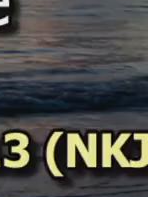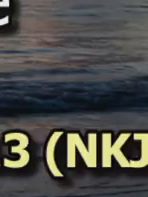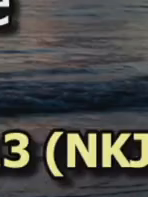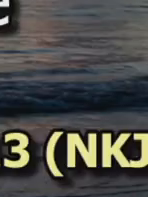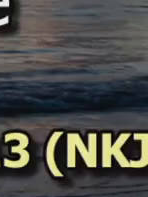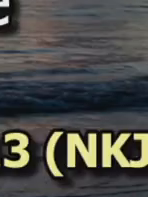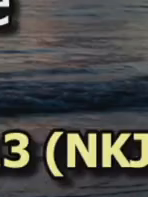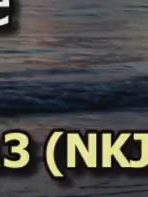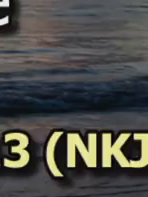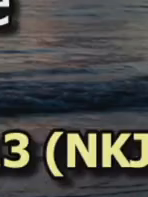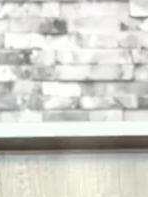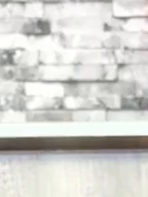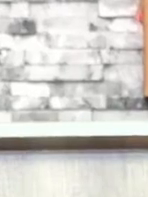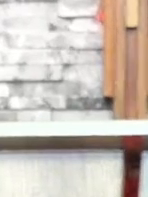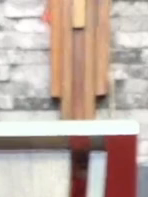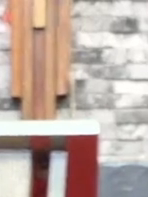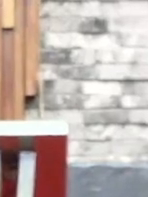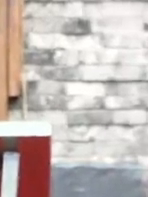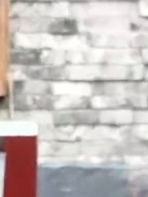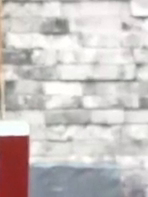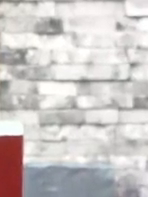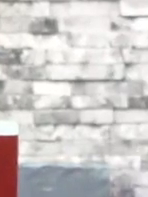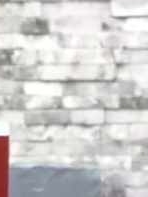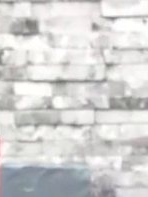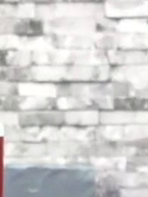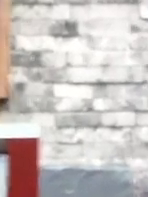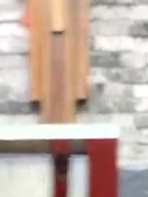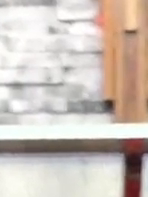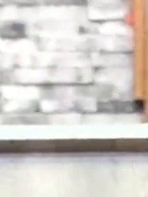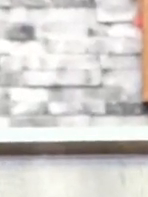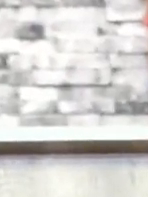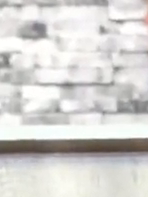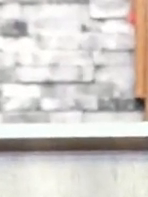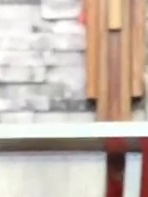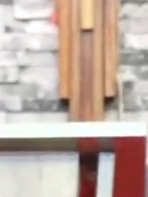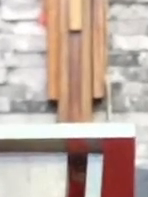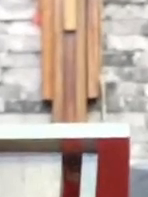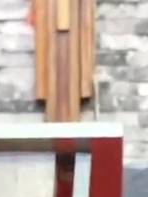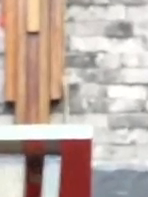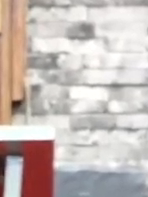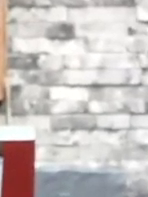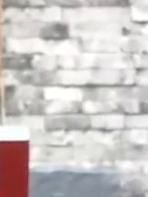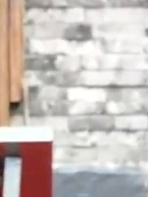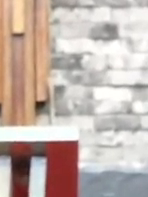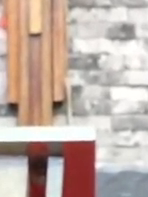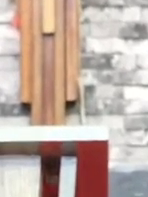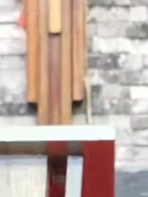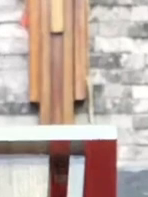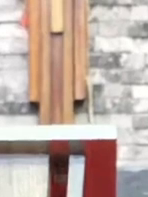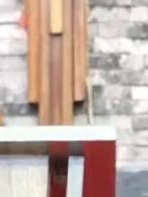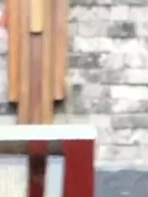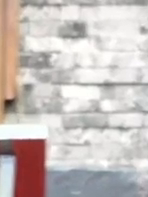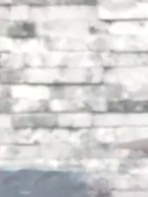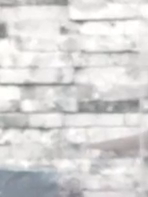11 Petero, as he would be walking, alipokuwa anatembea, the sick would be brought and laid around the place where he